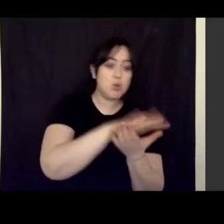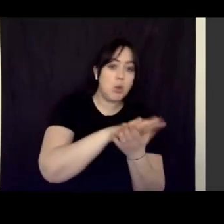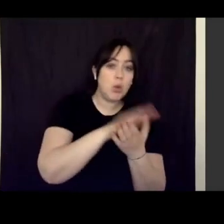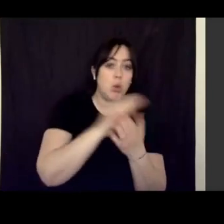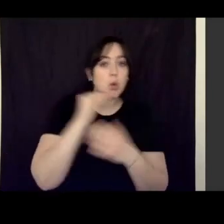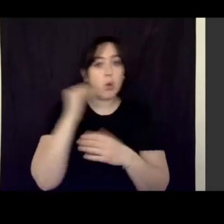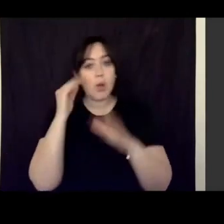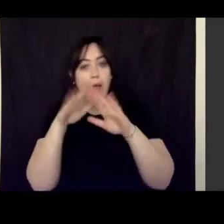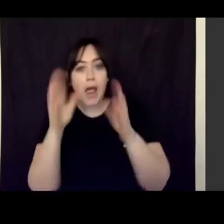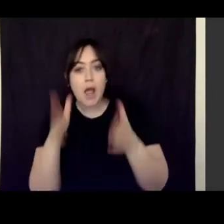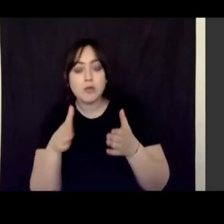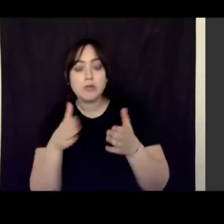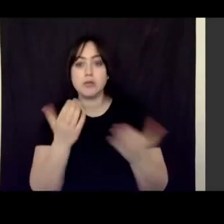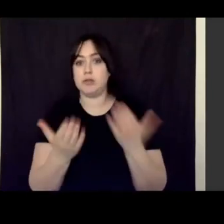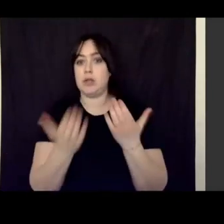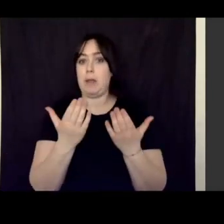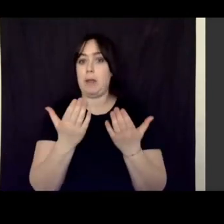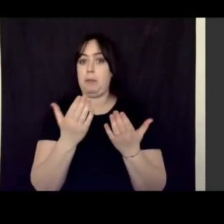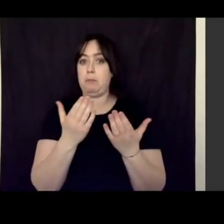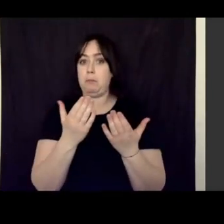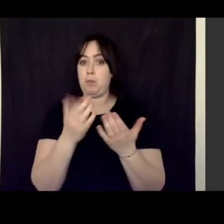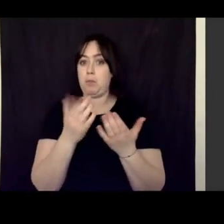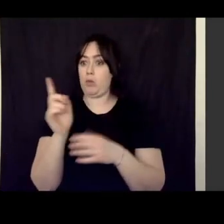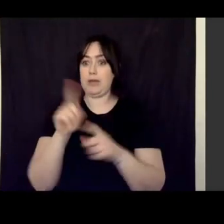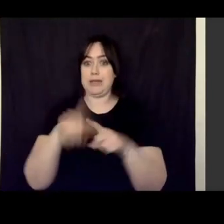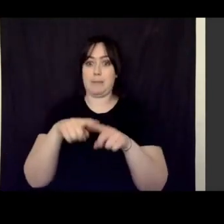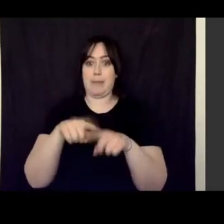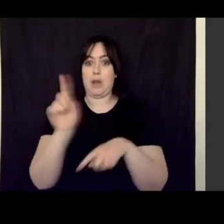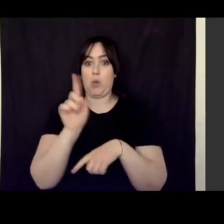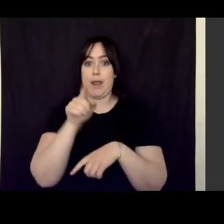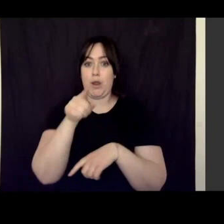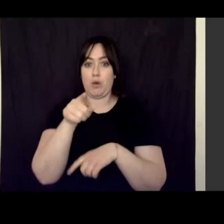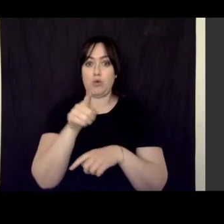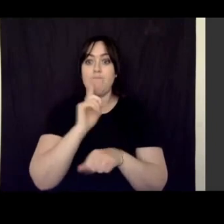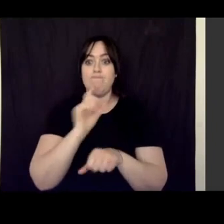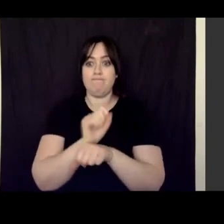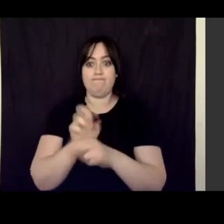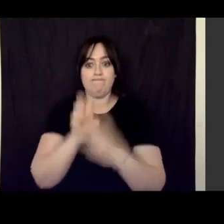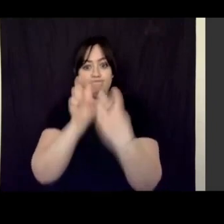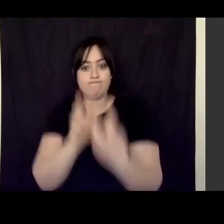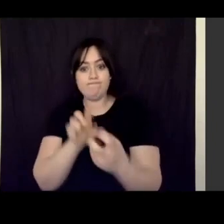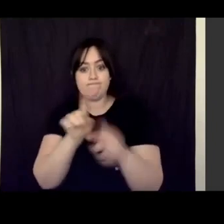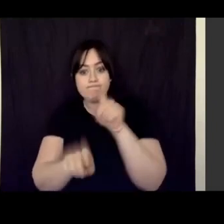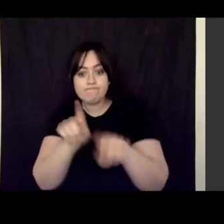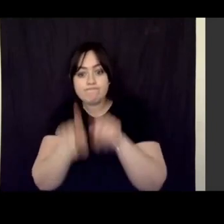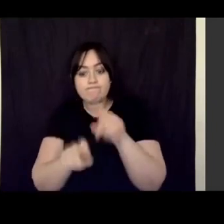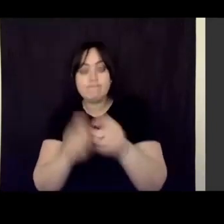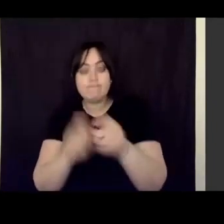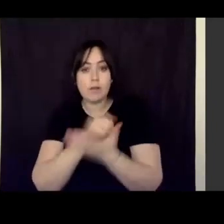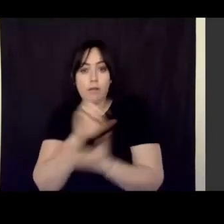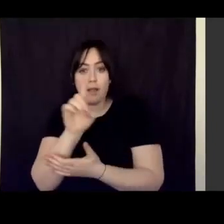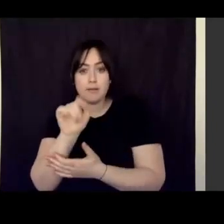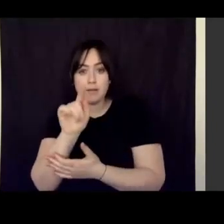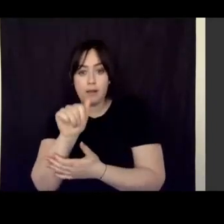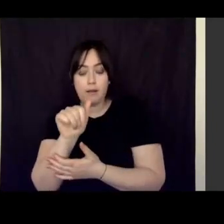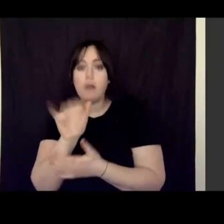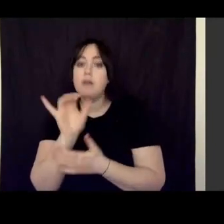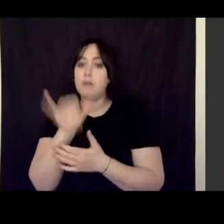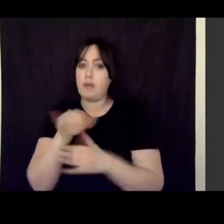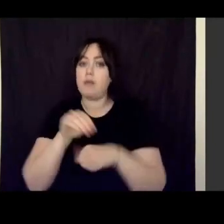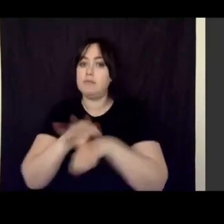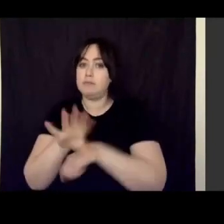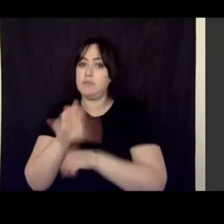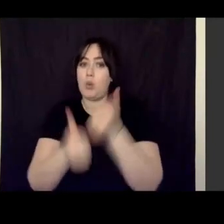household? Because you might have a different type of tool depending on where you're actually collecting the data.